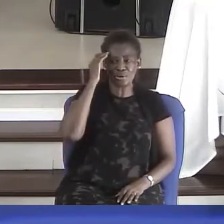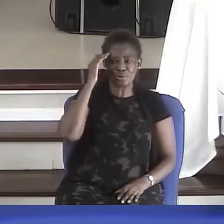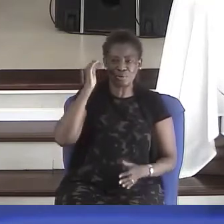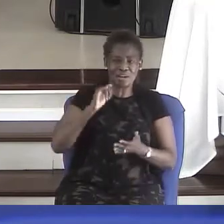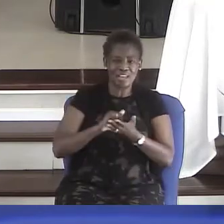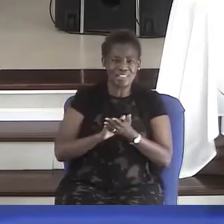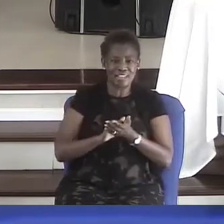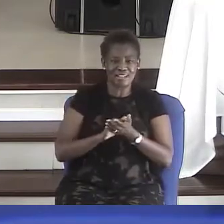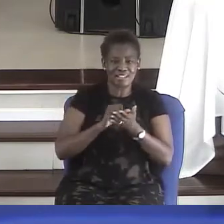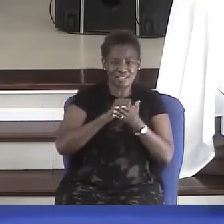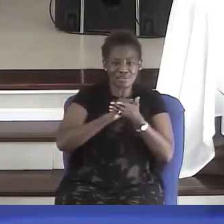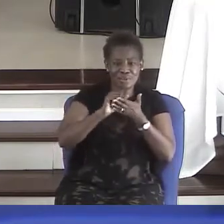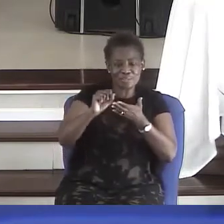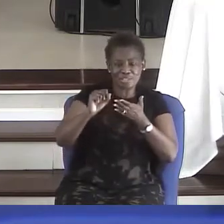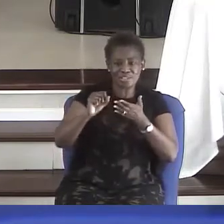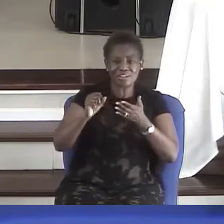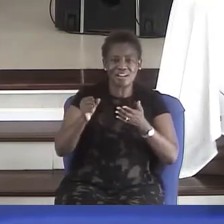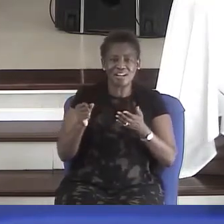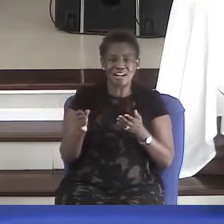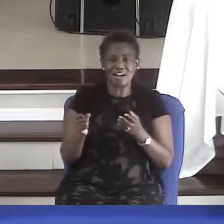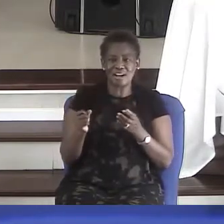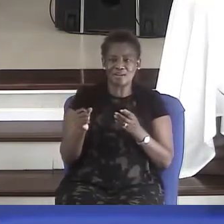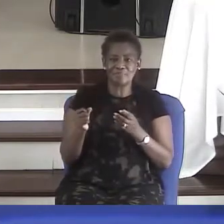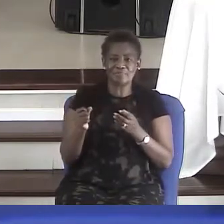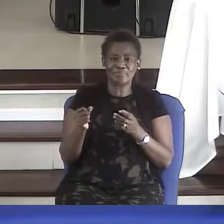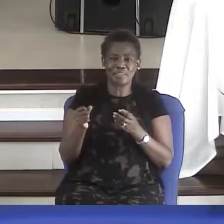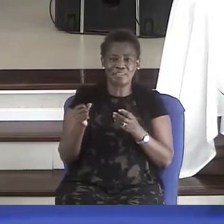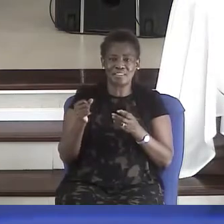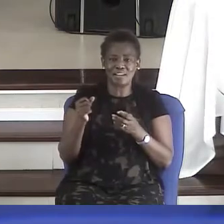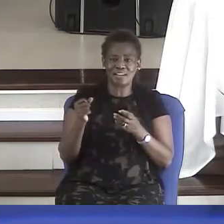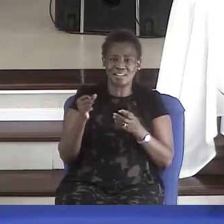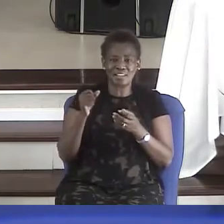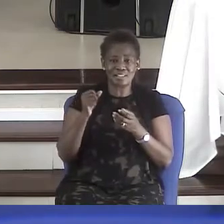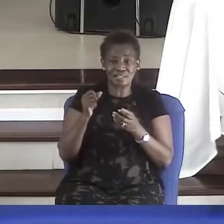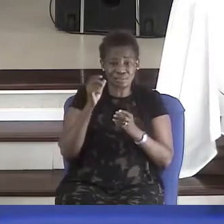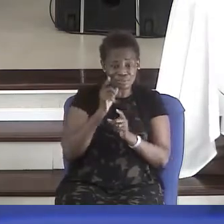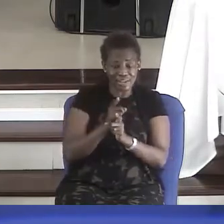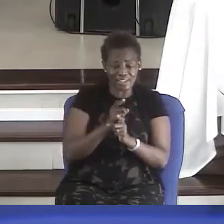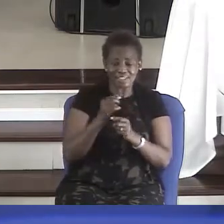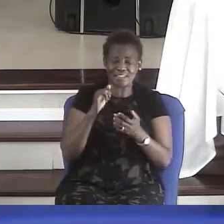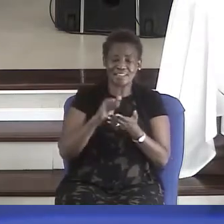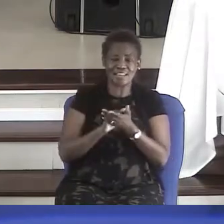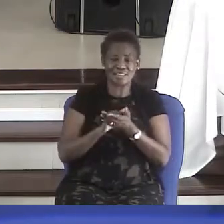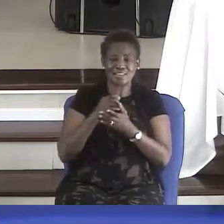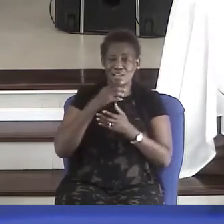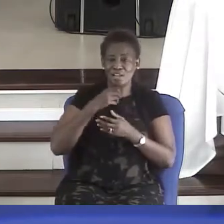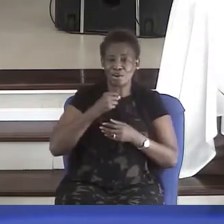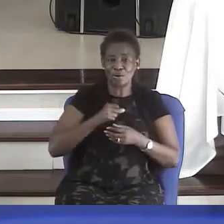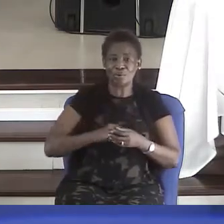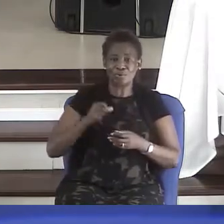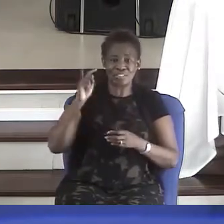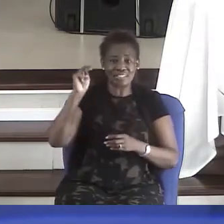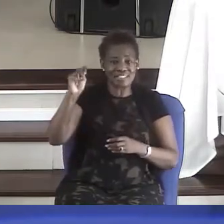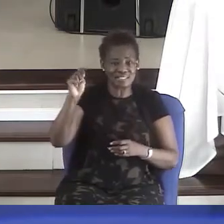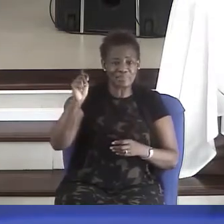Old Testament is the new revealed, that the Old Testament is